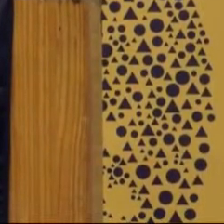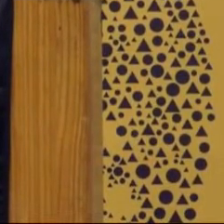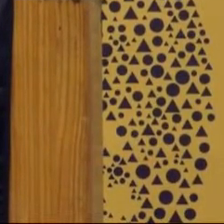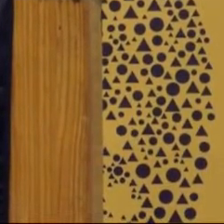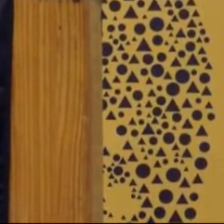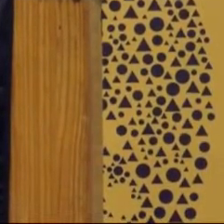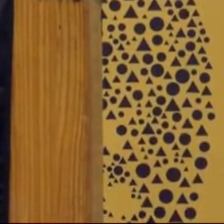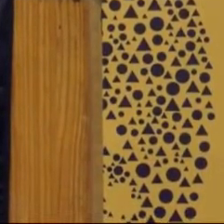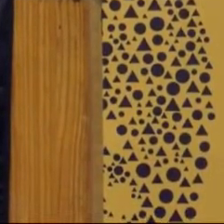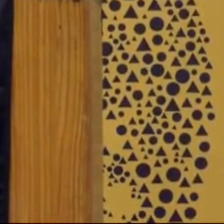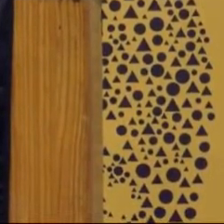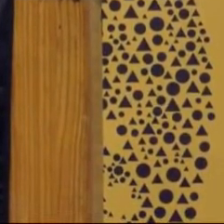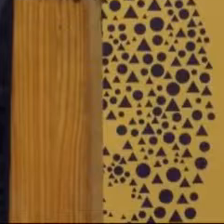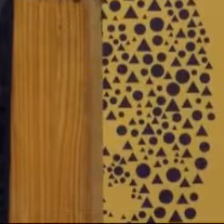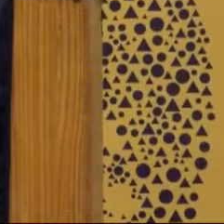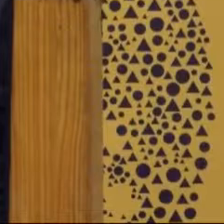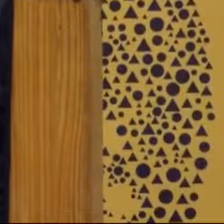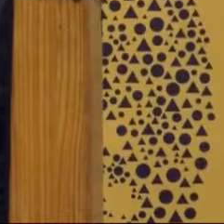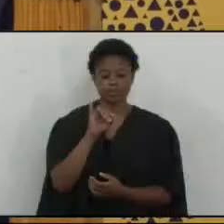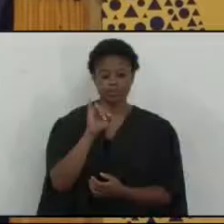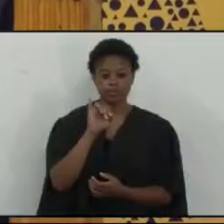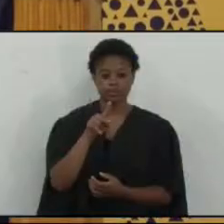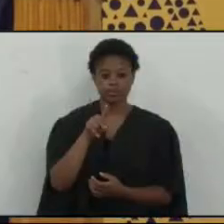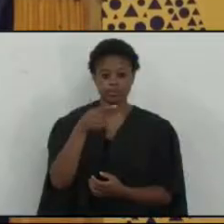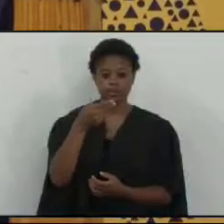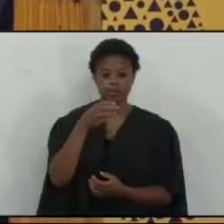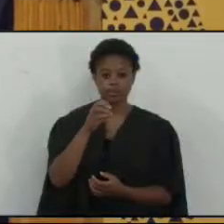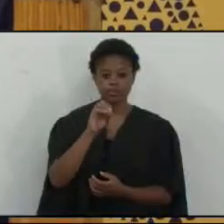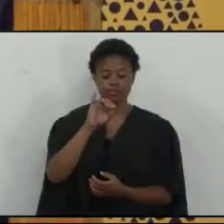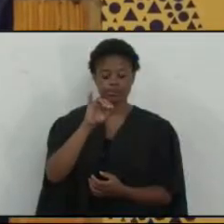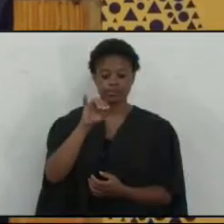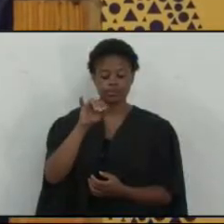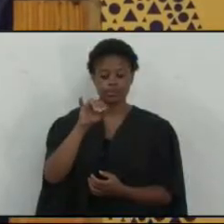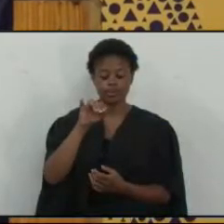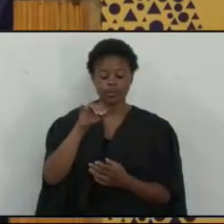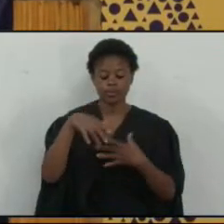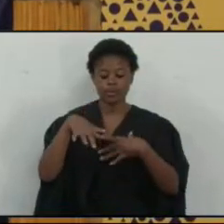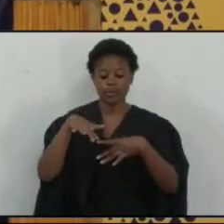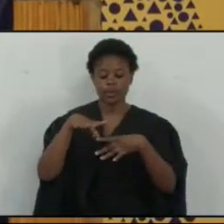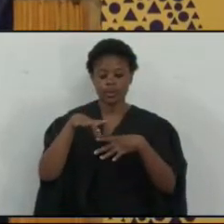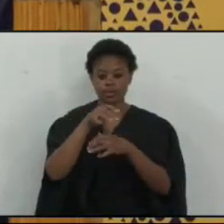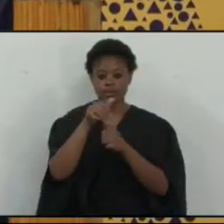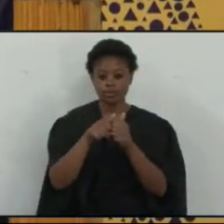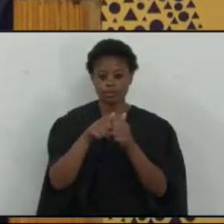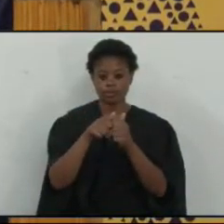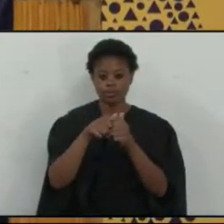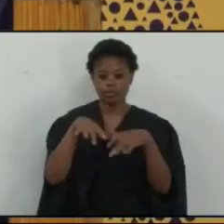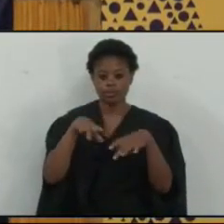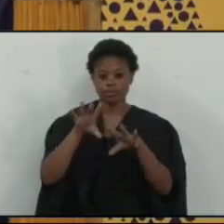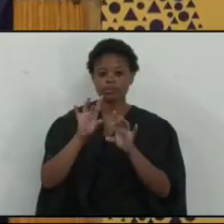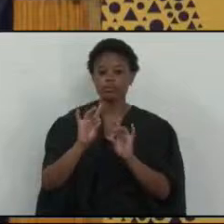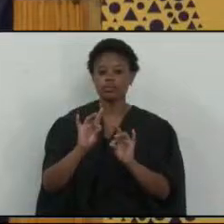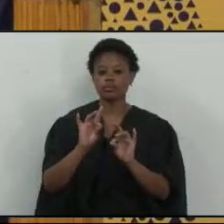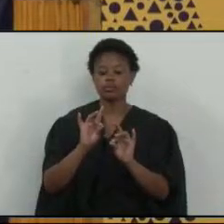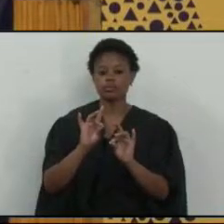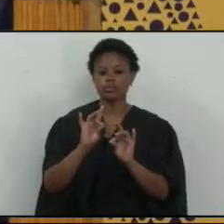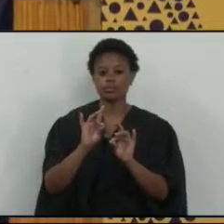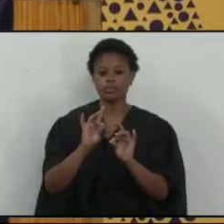Ambassador Nosipo January Bado, Deputy Chair of Council, Ms. Michelle